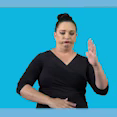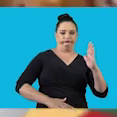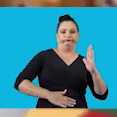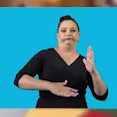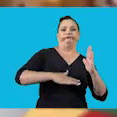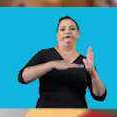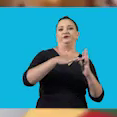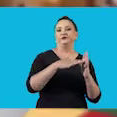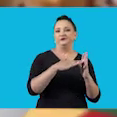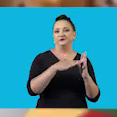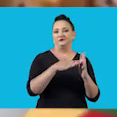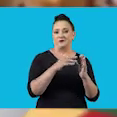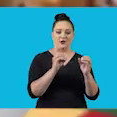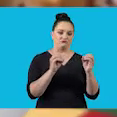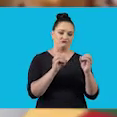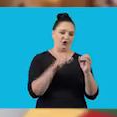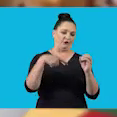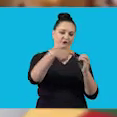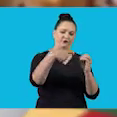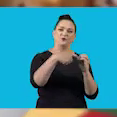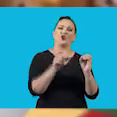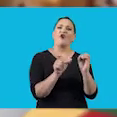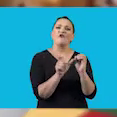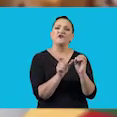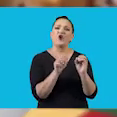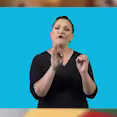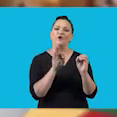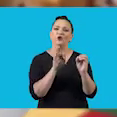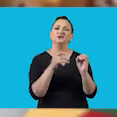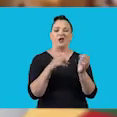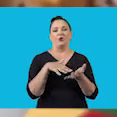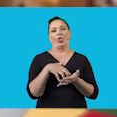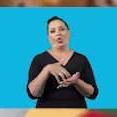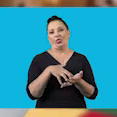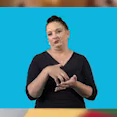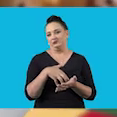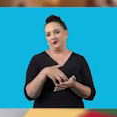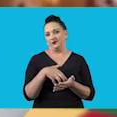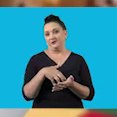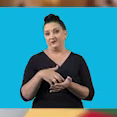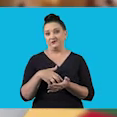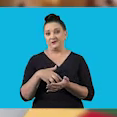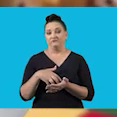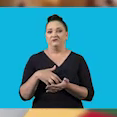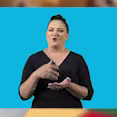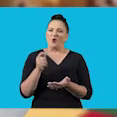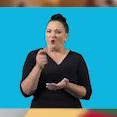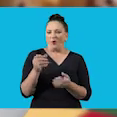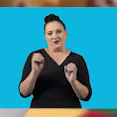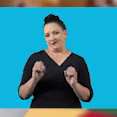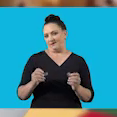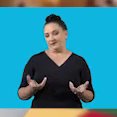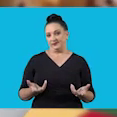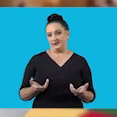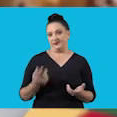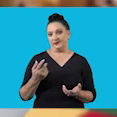case, the forces that are holding the particles together, they weaken up to a point where they're almost non-existent.